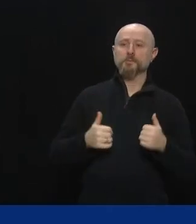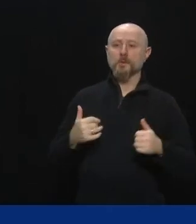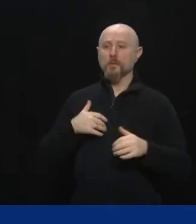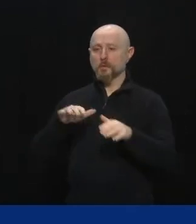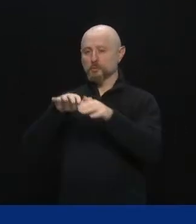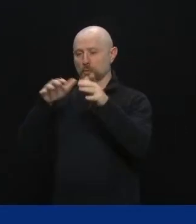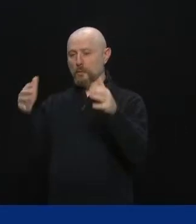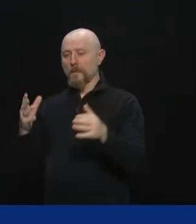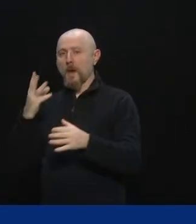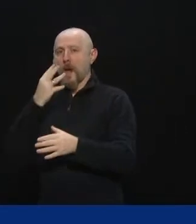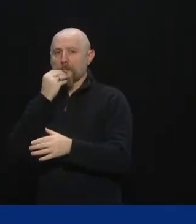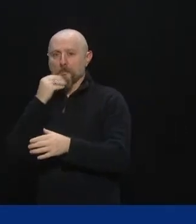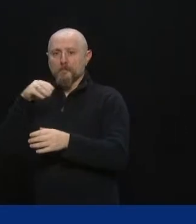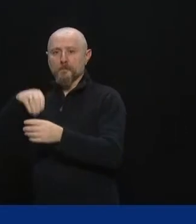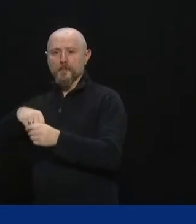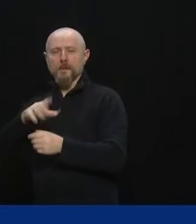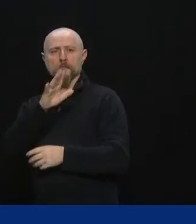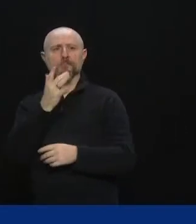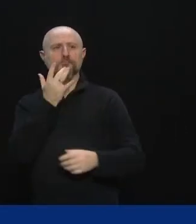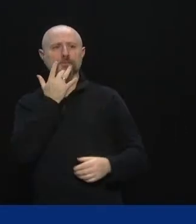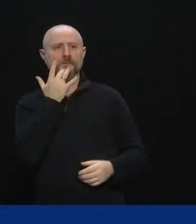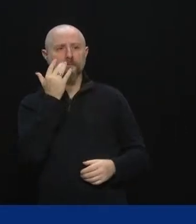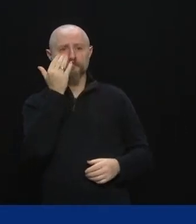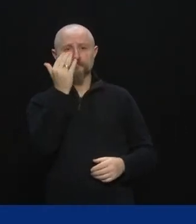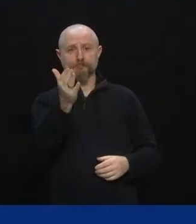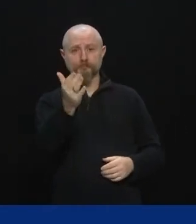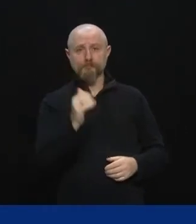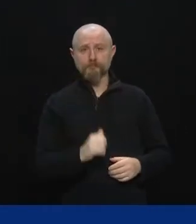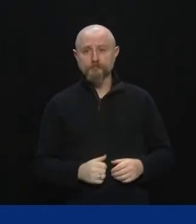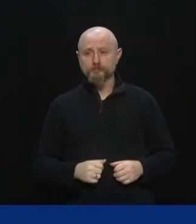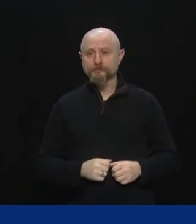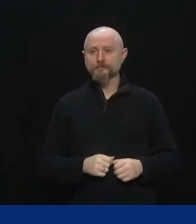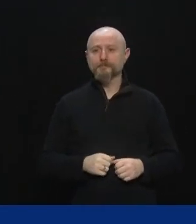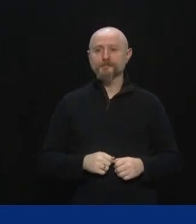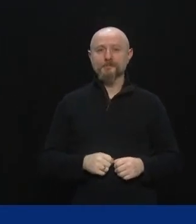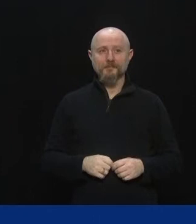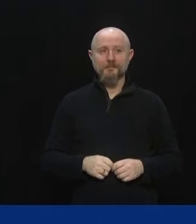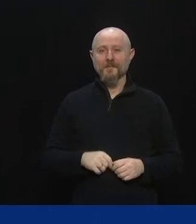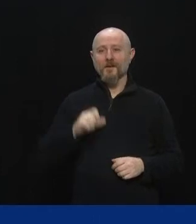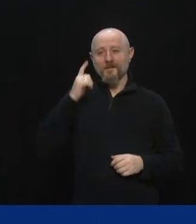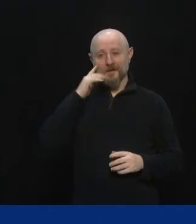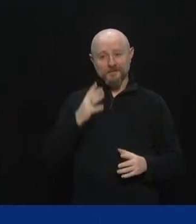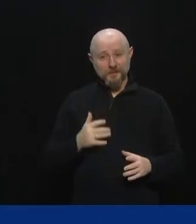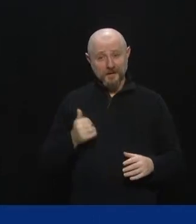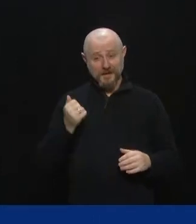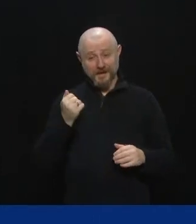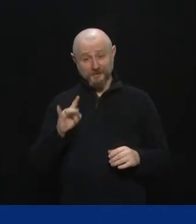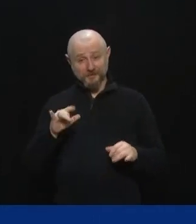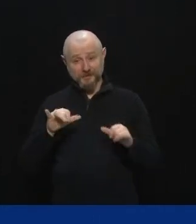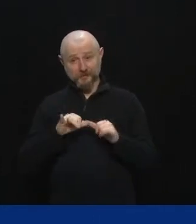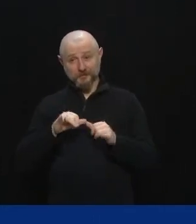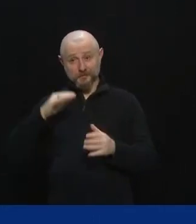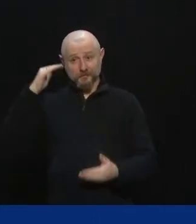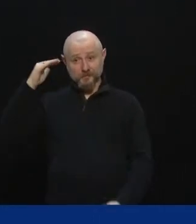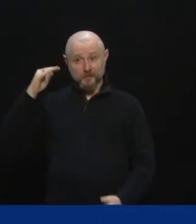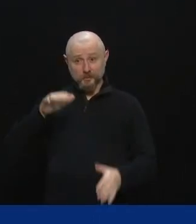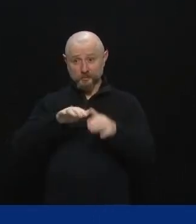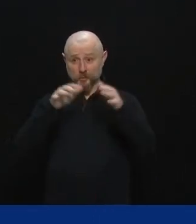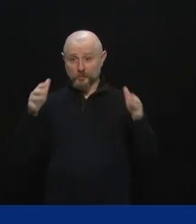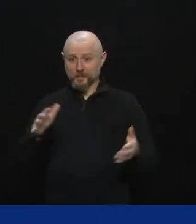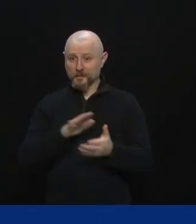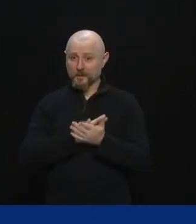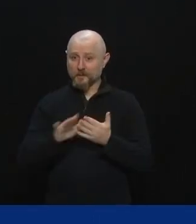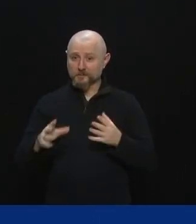kind of stadium you'd like to see? Well, when there's 18 inches of snow on the ground, a dome always sounds better, but I do believe that part